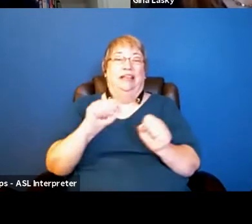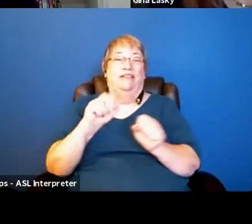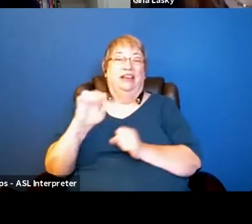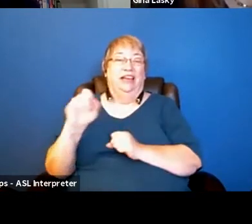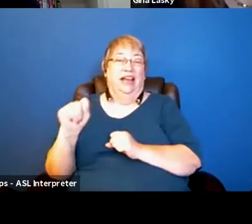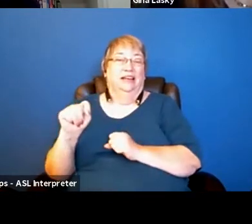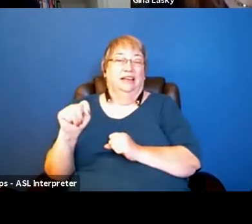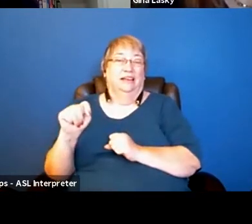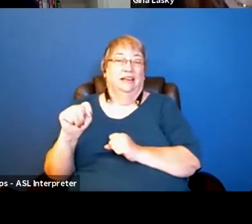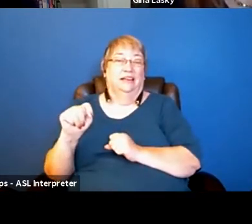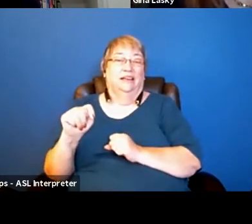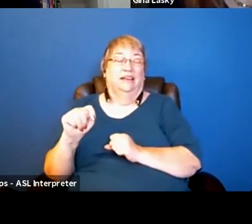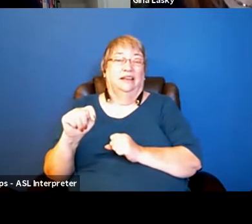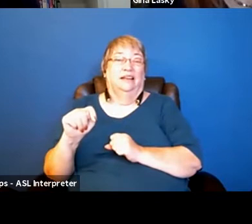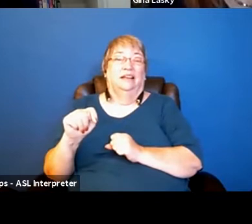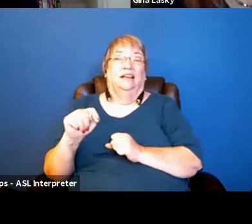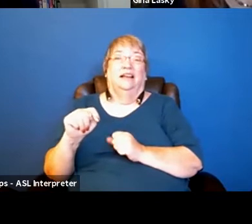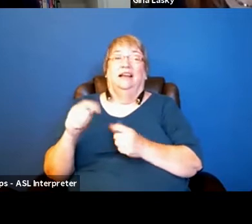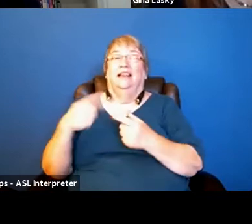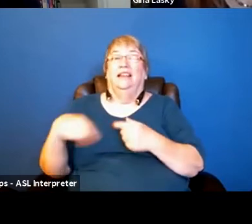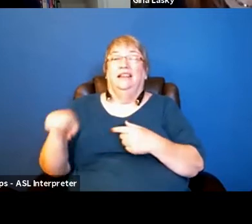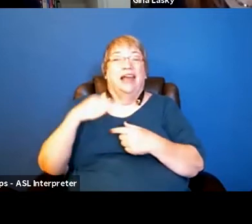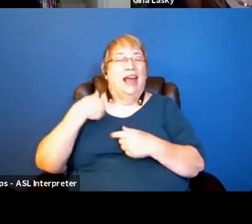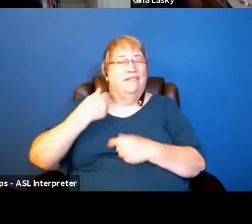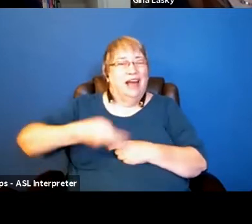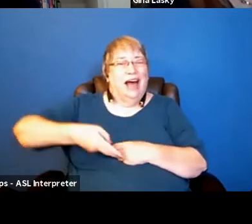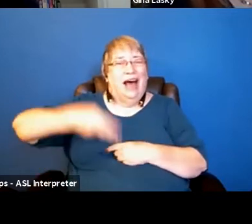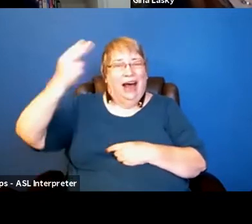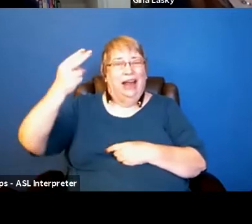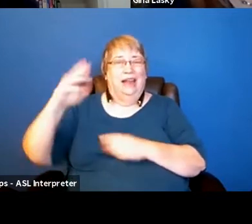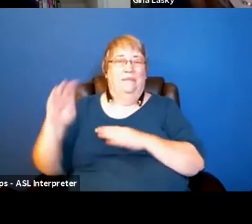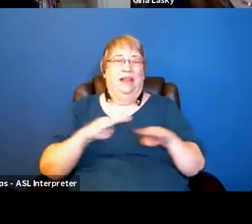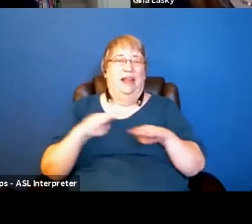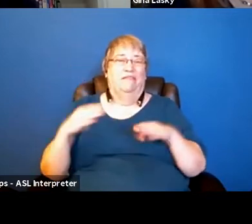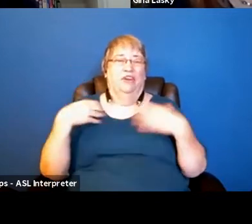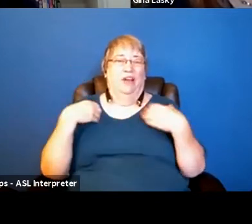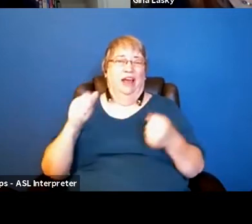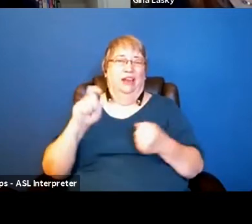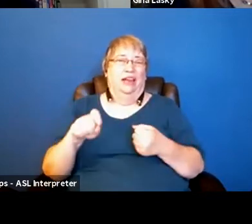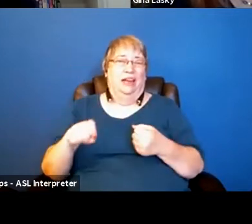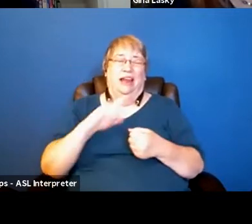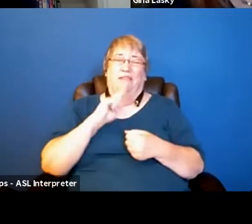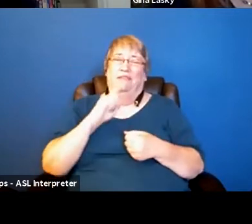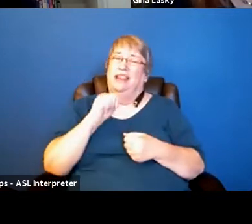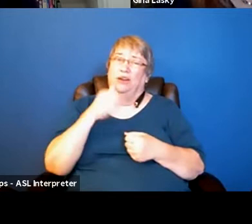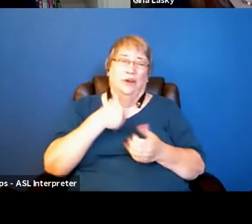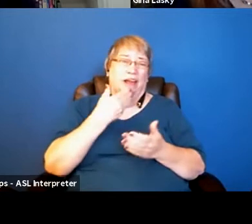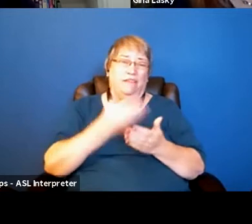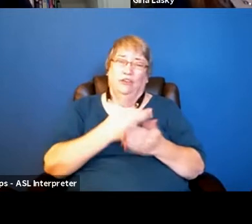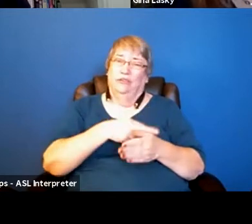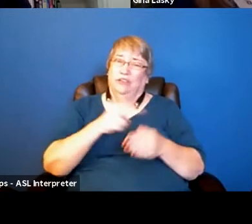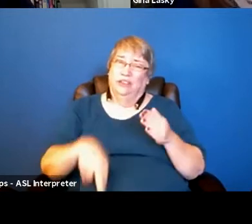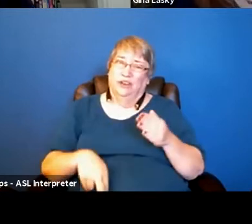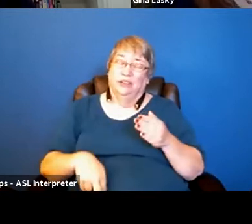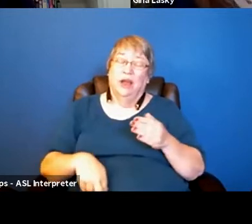by those on Medicaid, the high behavioral health need, and the poor outcomes. And I just want to say real quick here that, one of the limitations of our